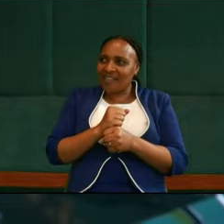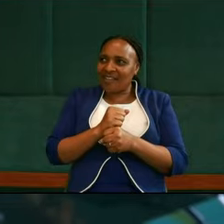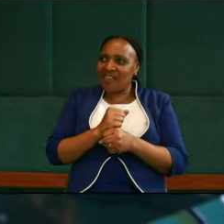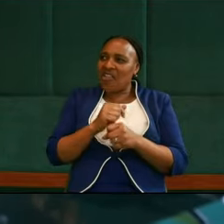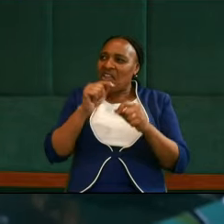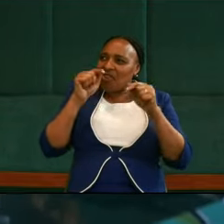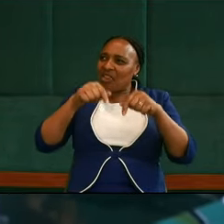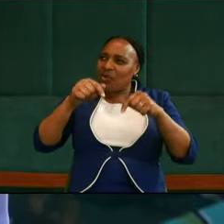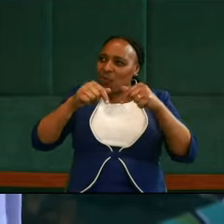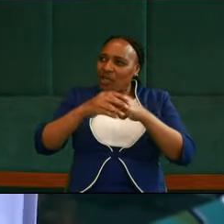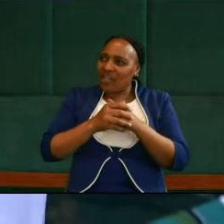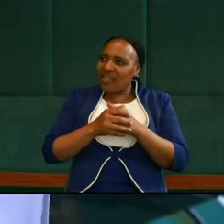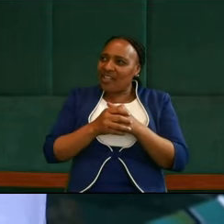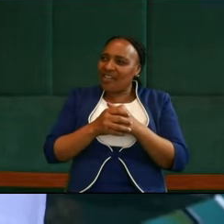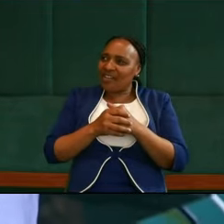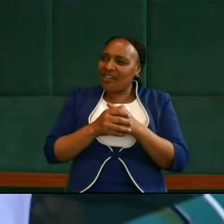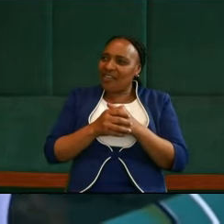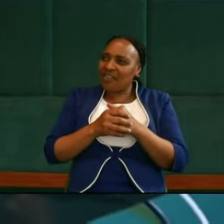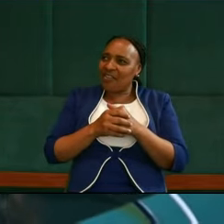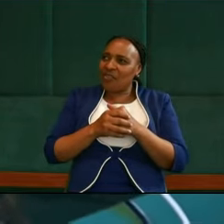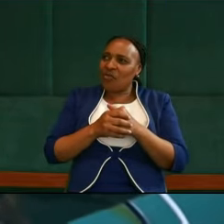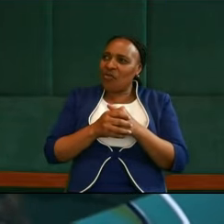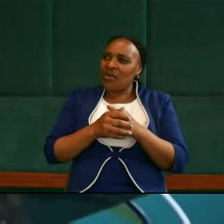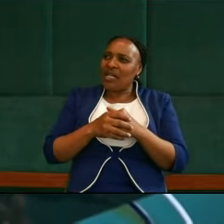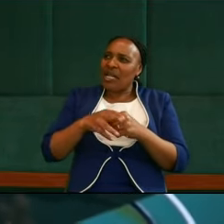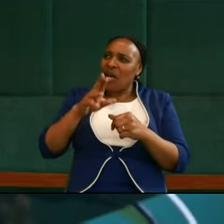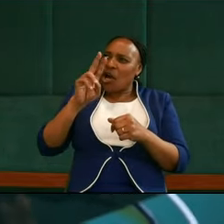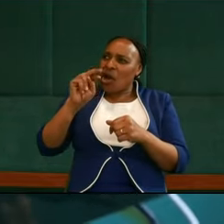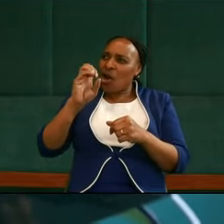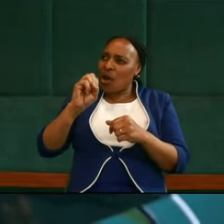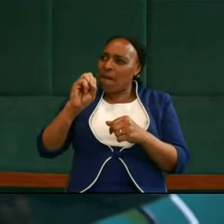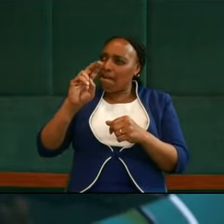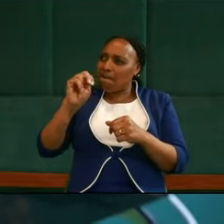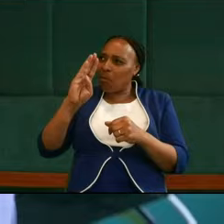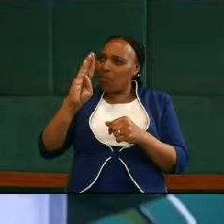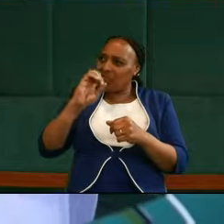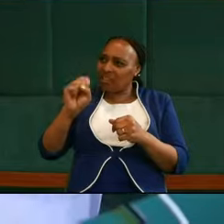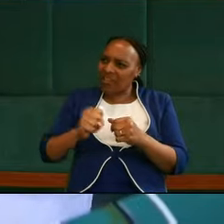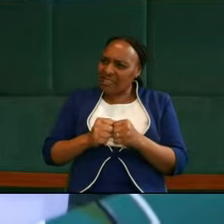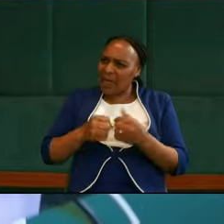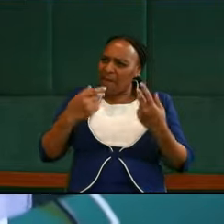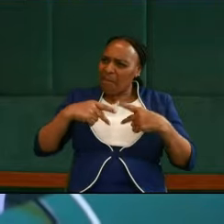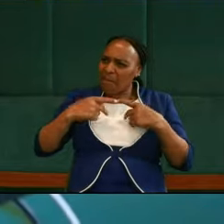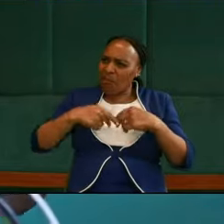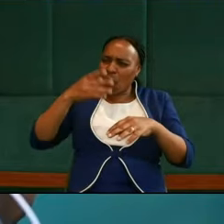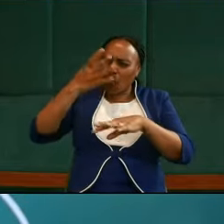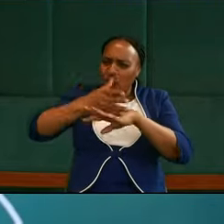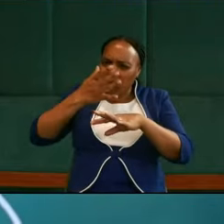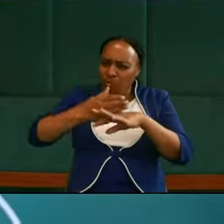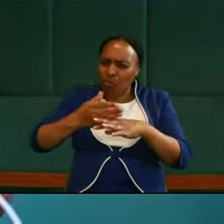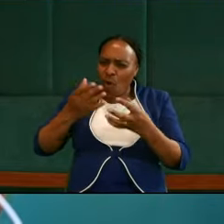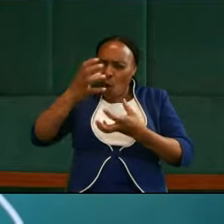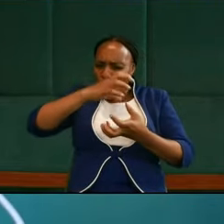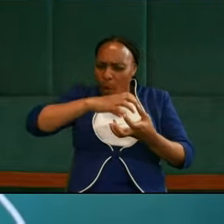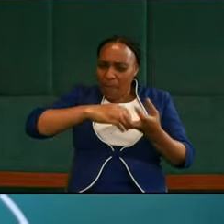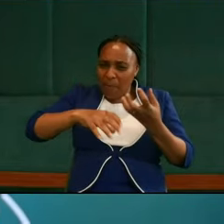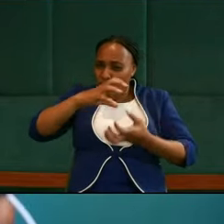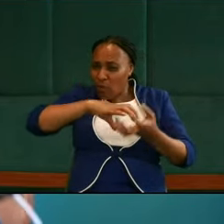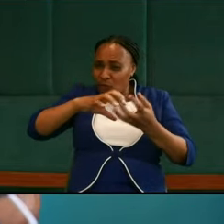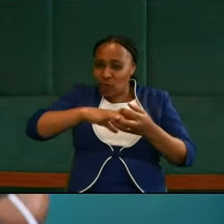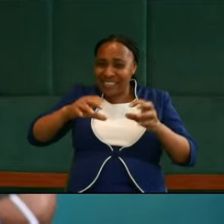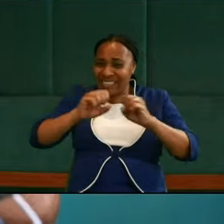elders. They were the nobles. They were the conscience of society.